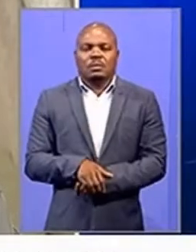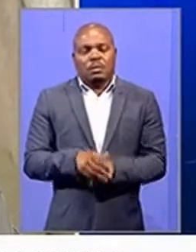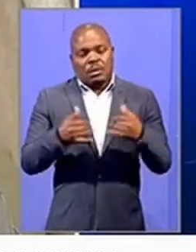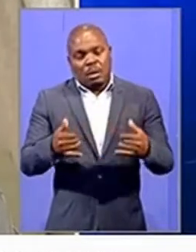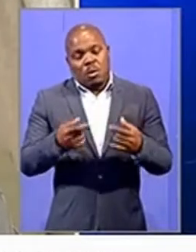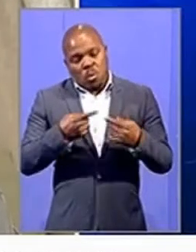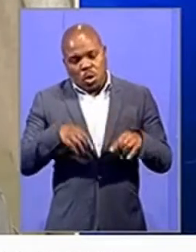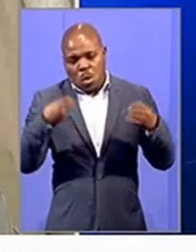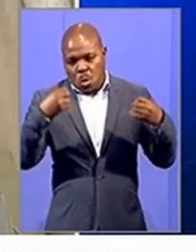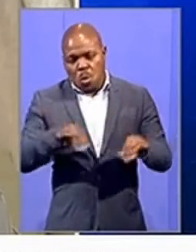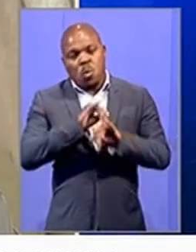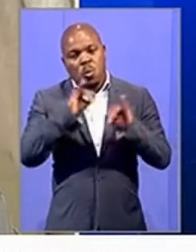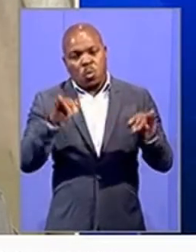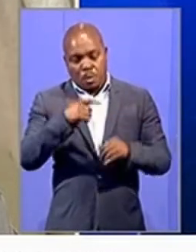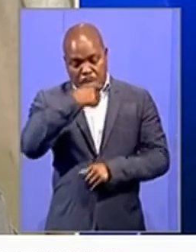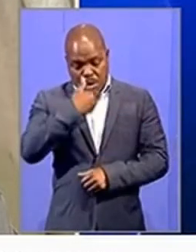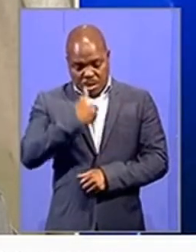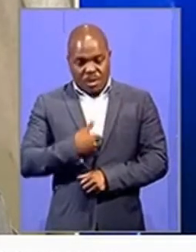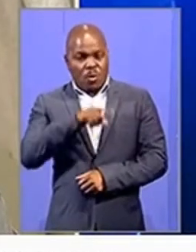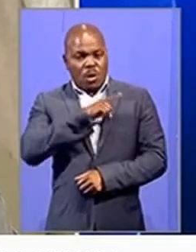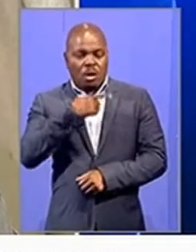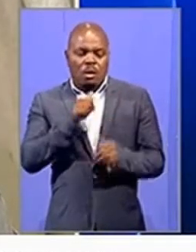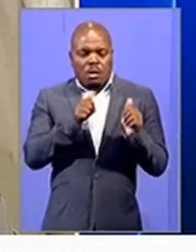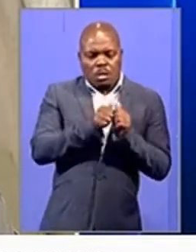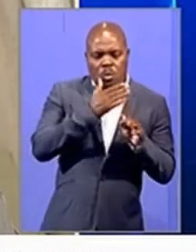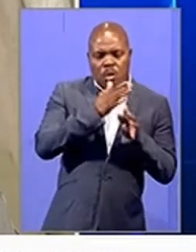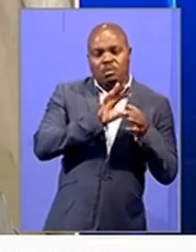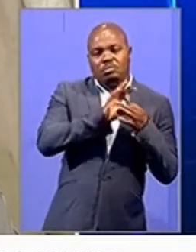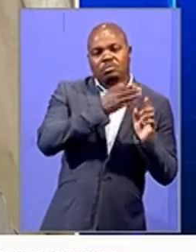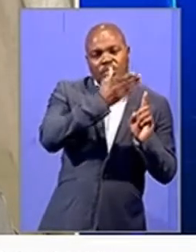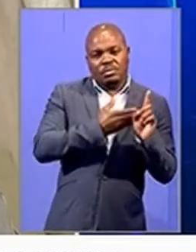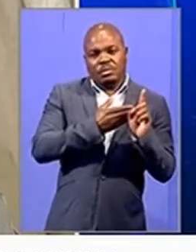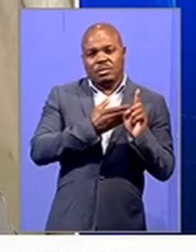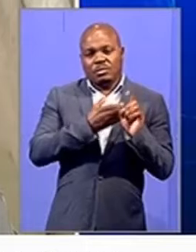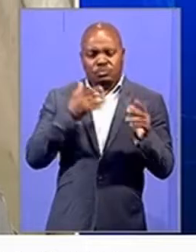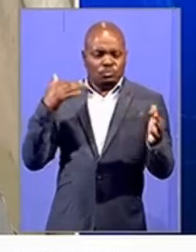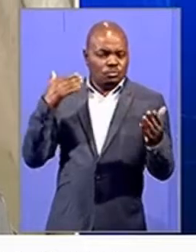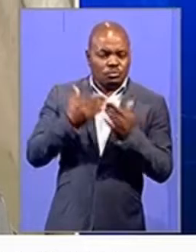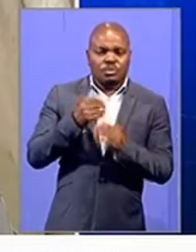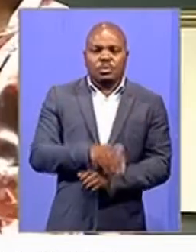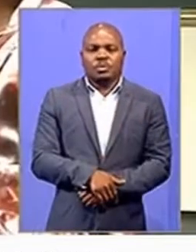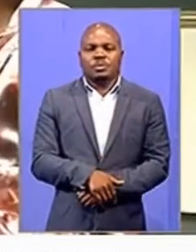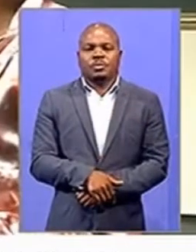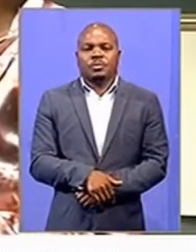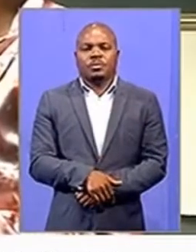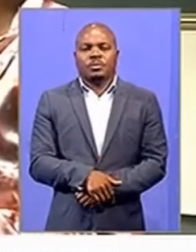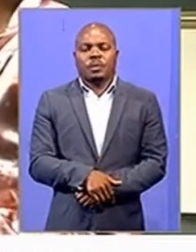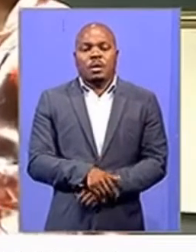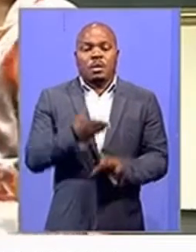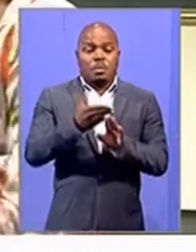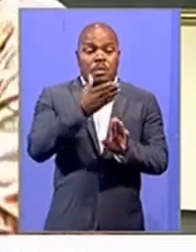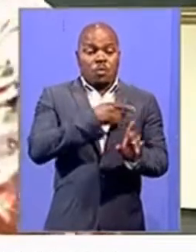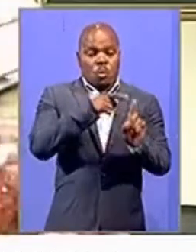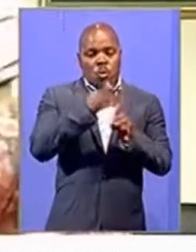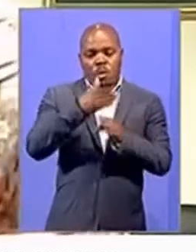loss to me personally because I've worked very close with her for the entire foundation. Pele a thapiwa